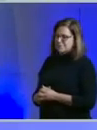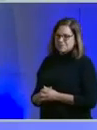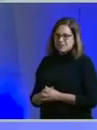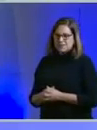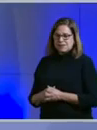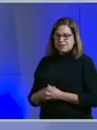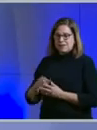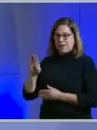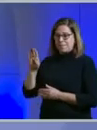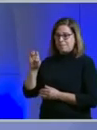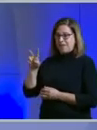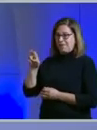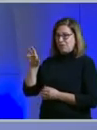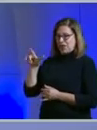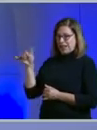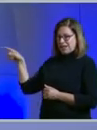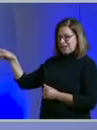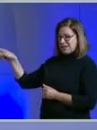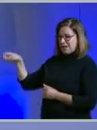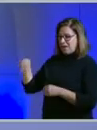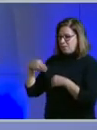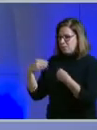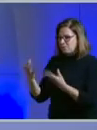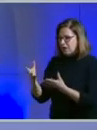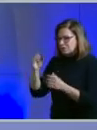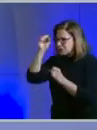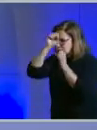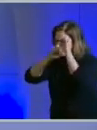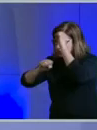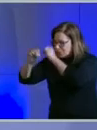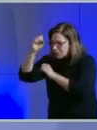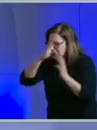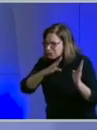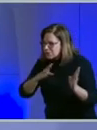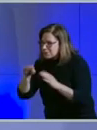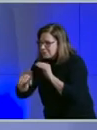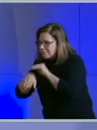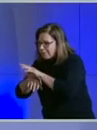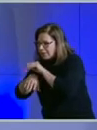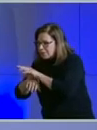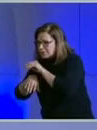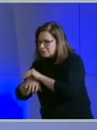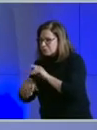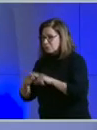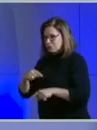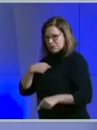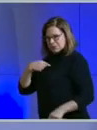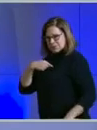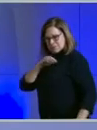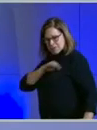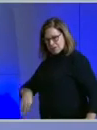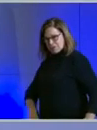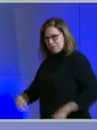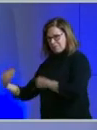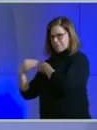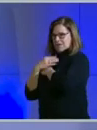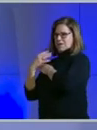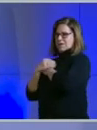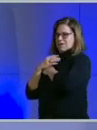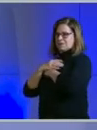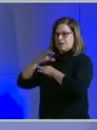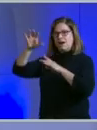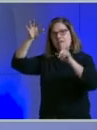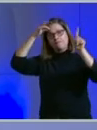Beverly provides strategic advice to the mayor and has stood up our Federal and Regional